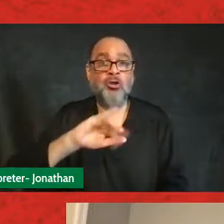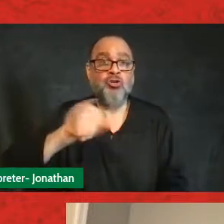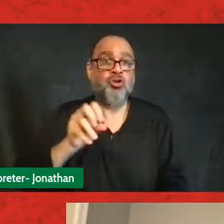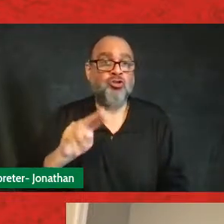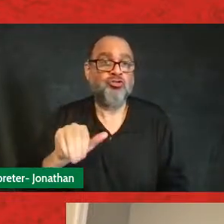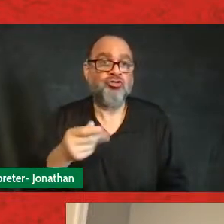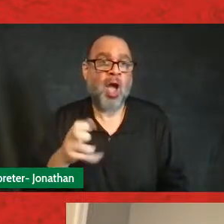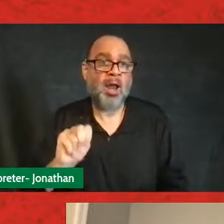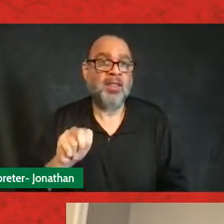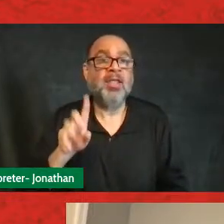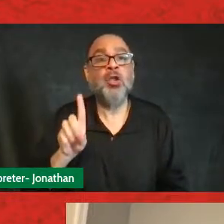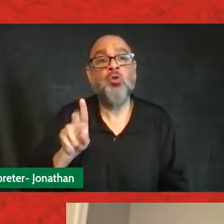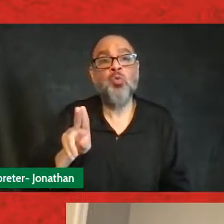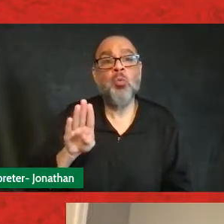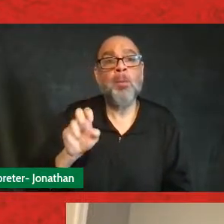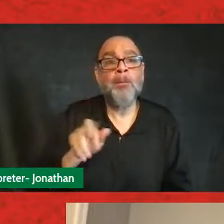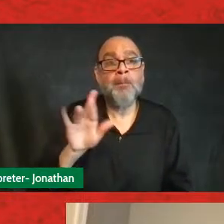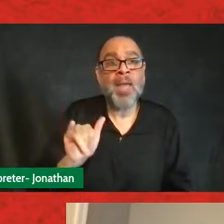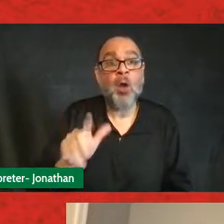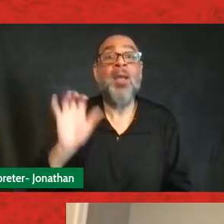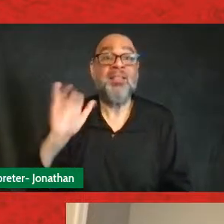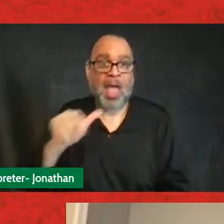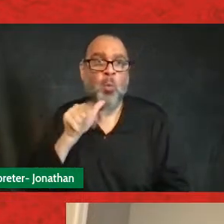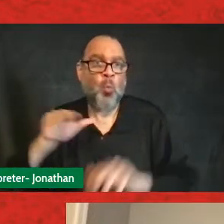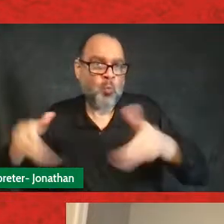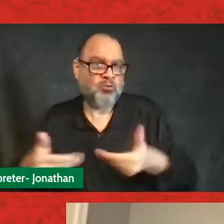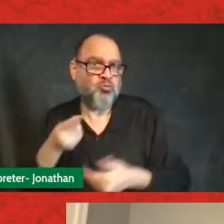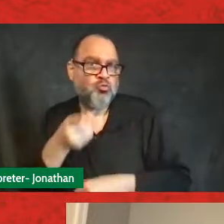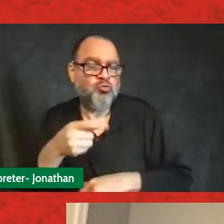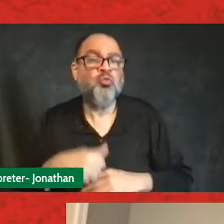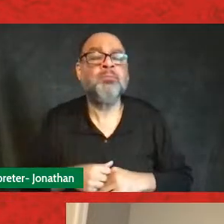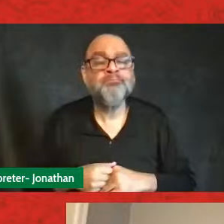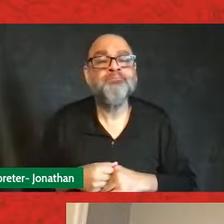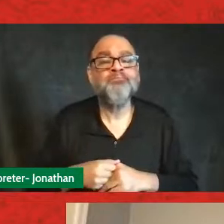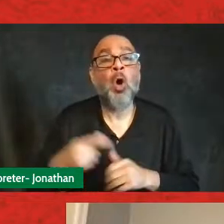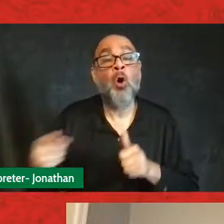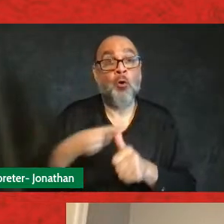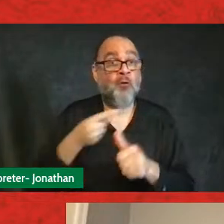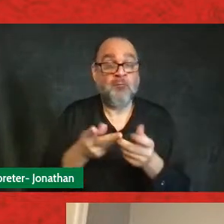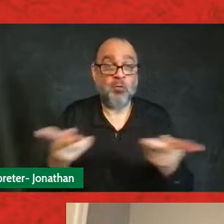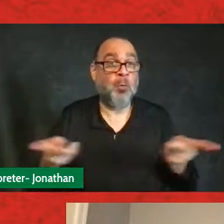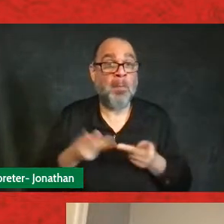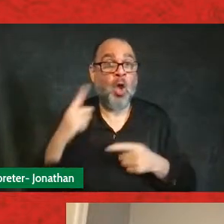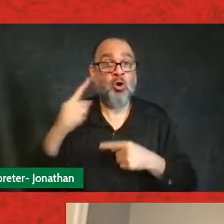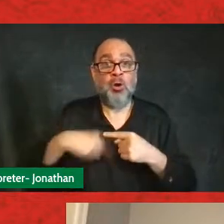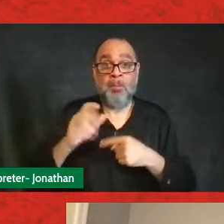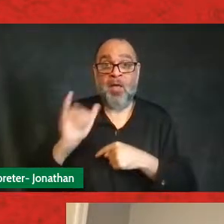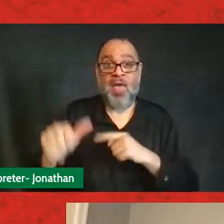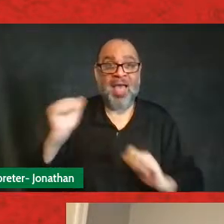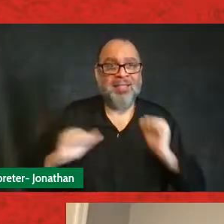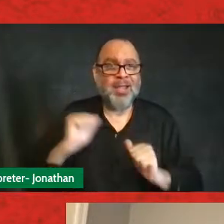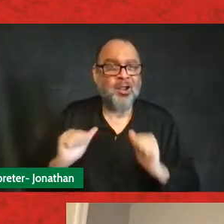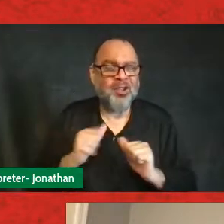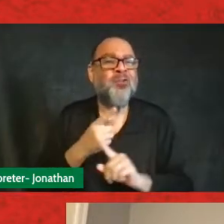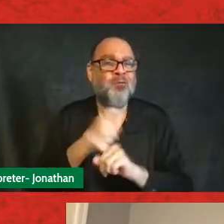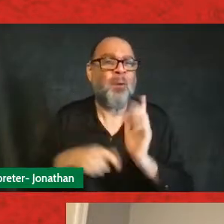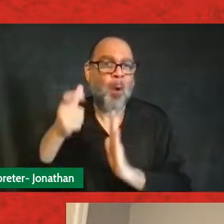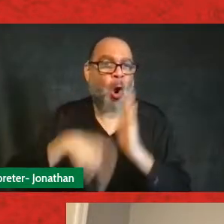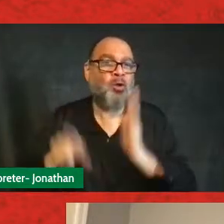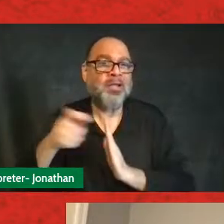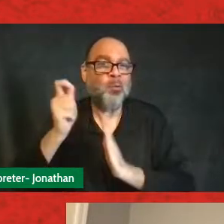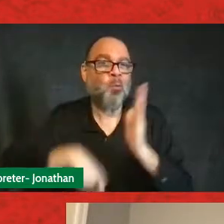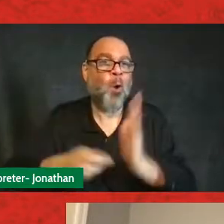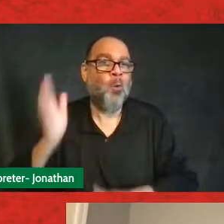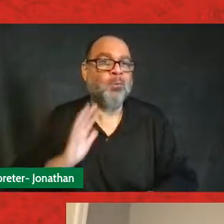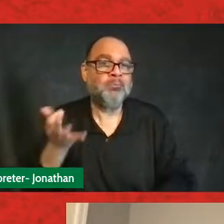Dr. Jonathan Dewberry, who introduced you, the first place I actually heard about the theater was through an article that he wrote back in 1982